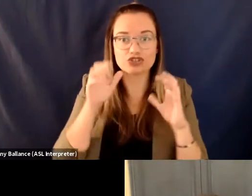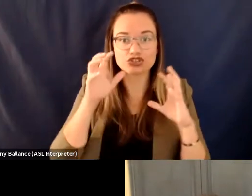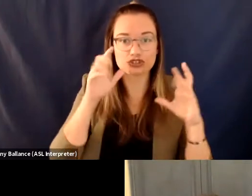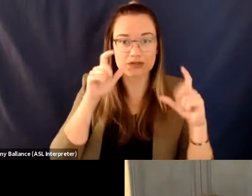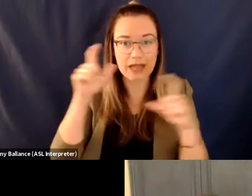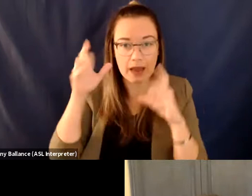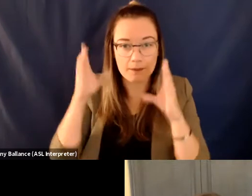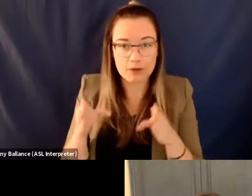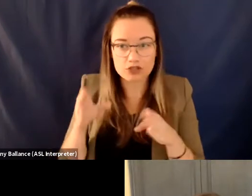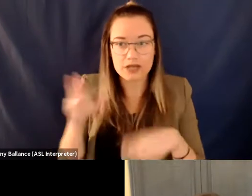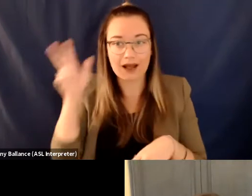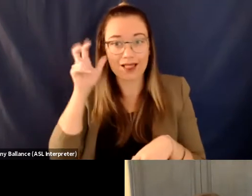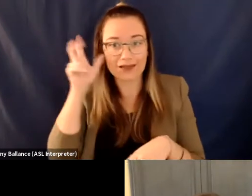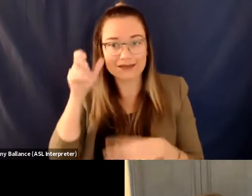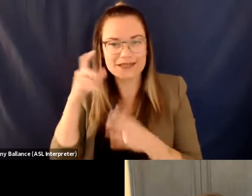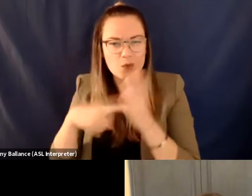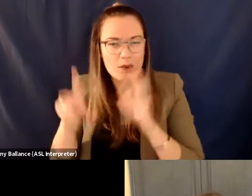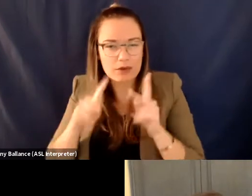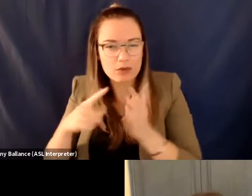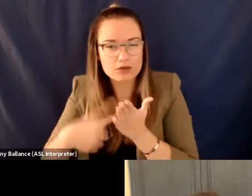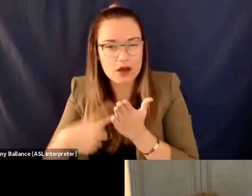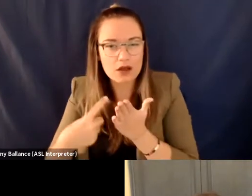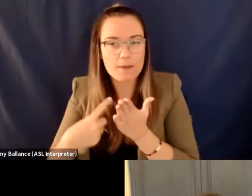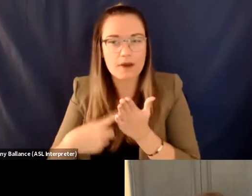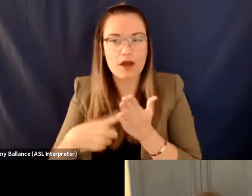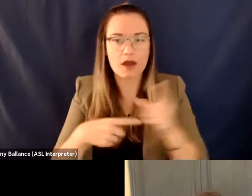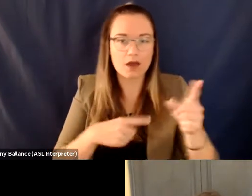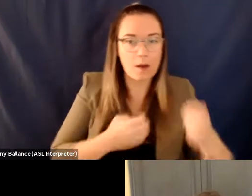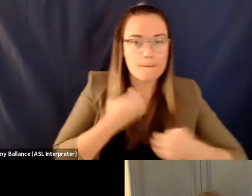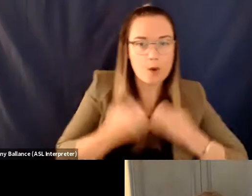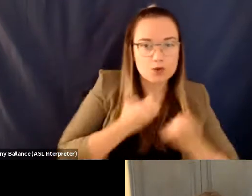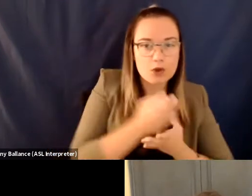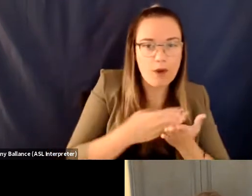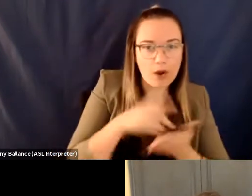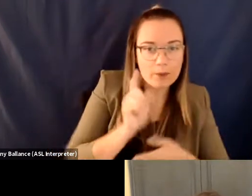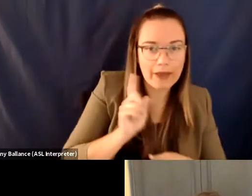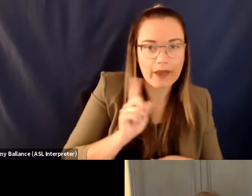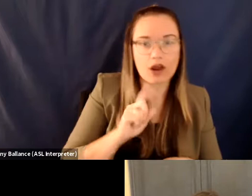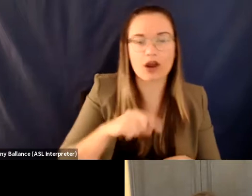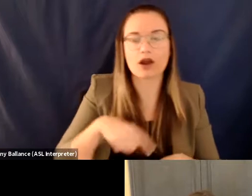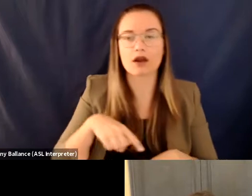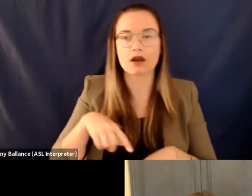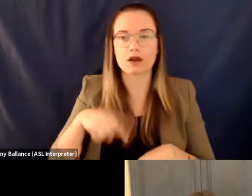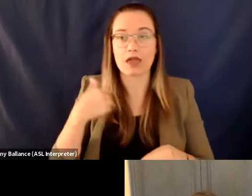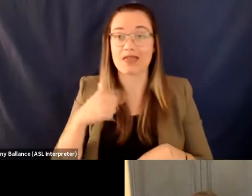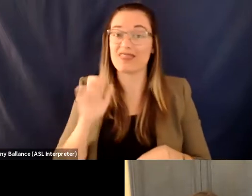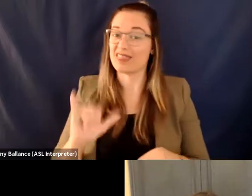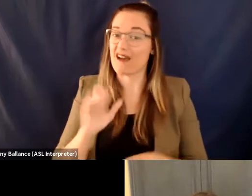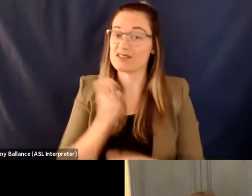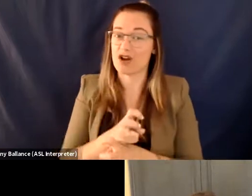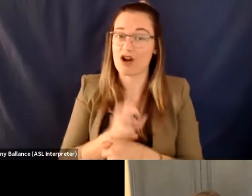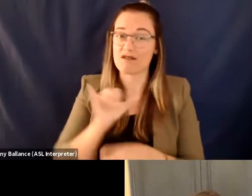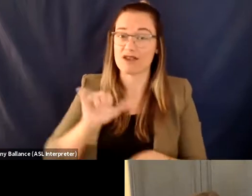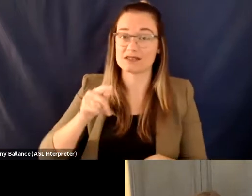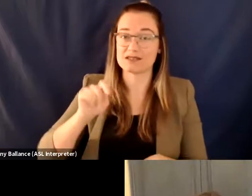listen for what people are talking about, where the movement, the emotional movement in the room was going to be. And that is hard in a space like that, that